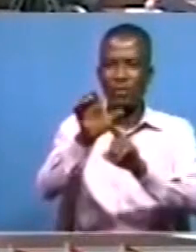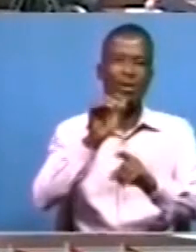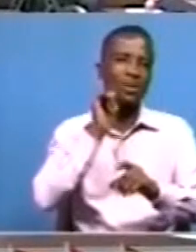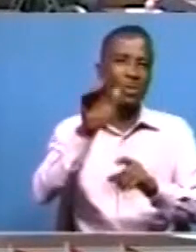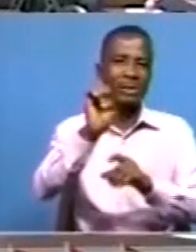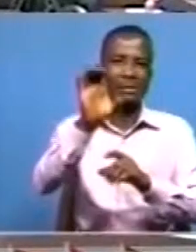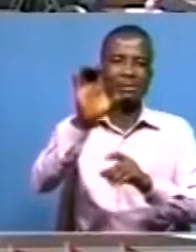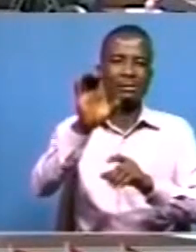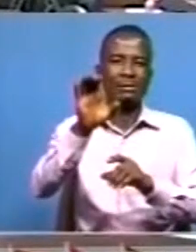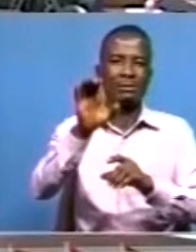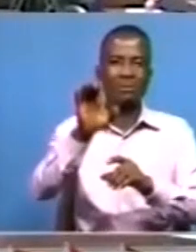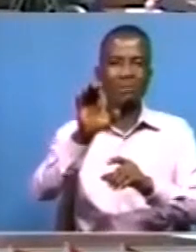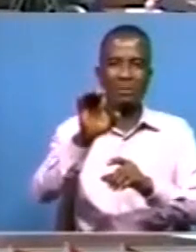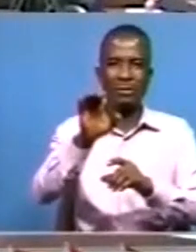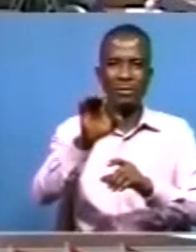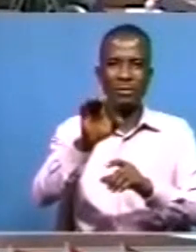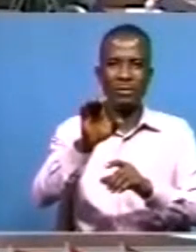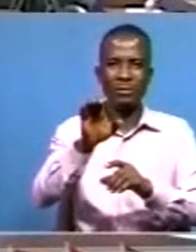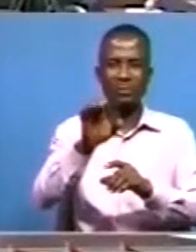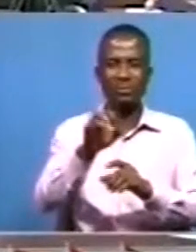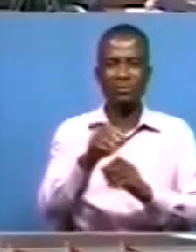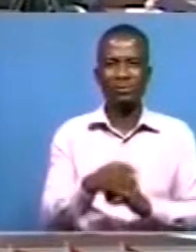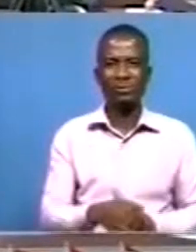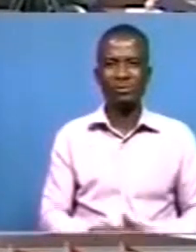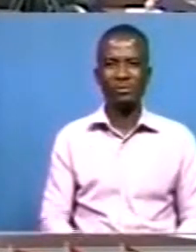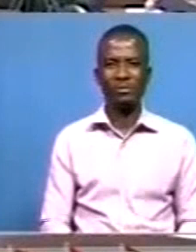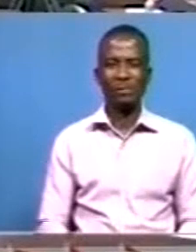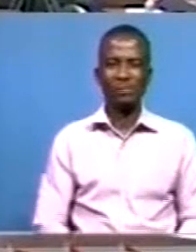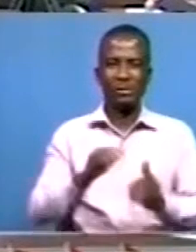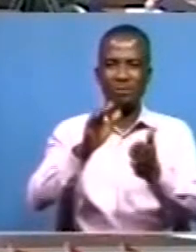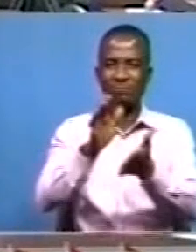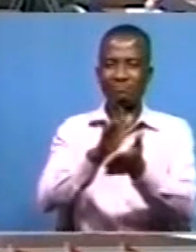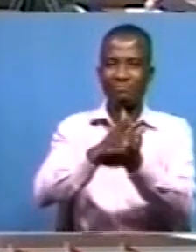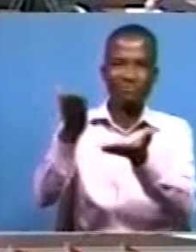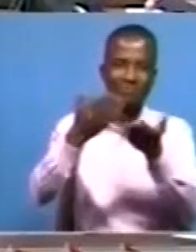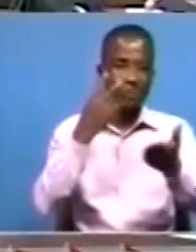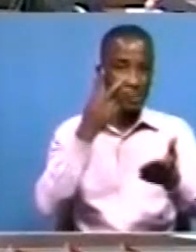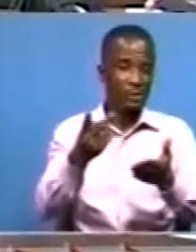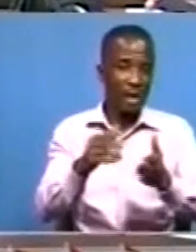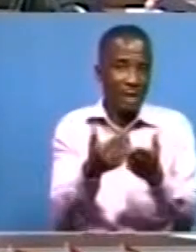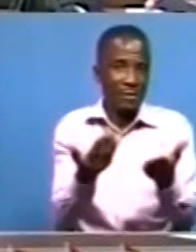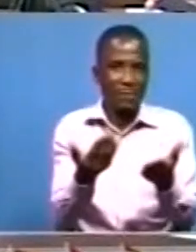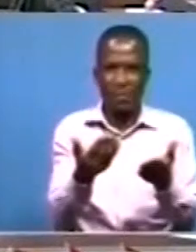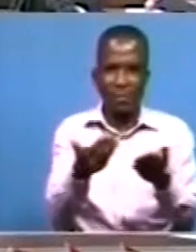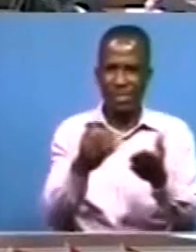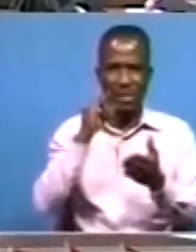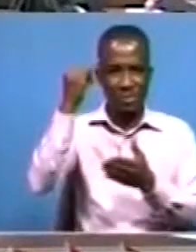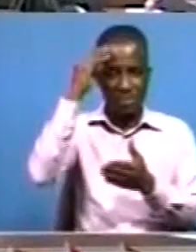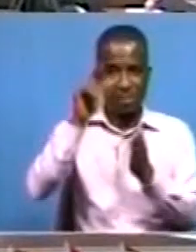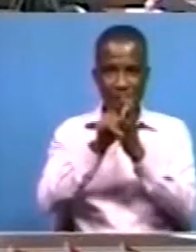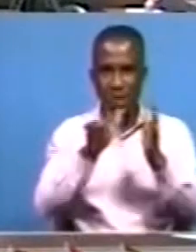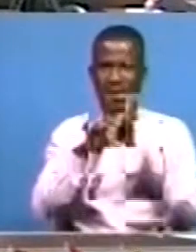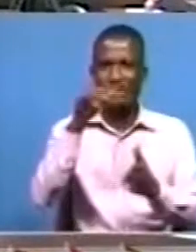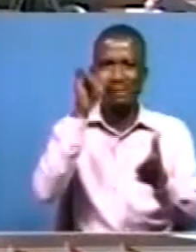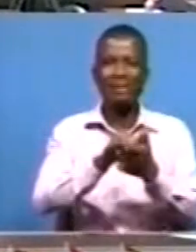testify, or ad tecum to compel the party to produce documents in support of the party's case. Counsel for petitioner variously